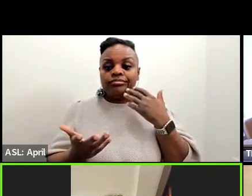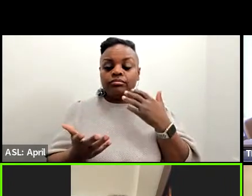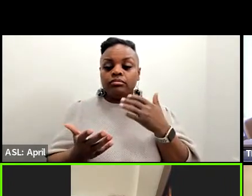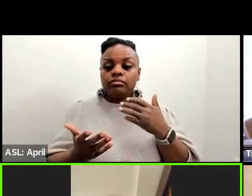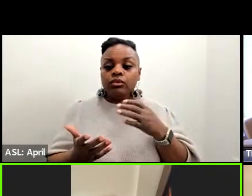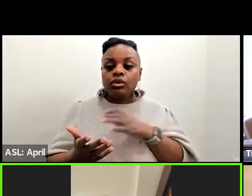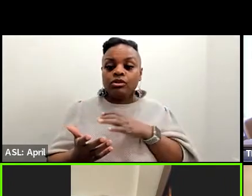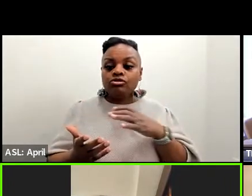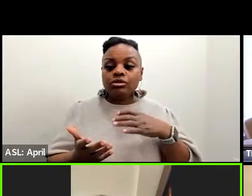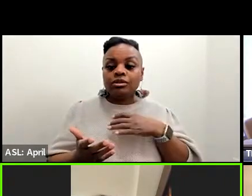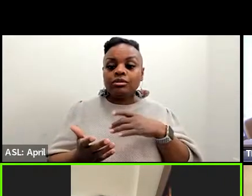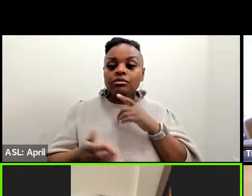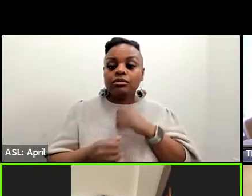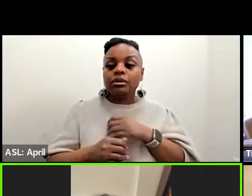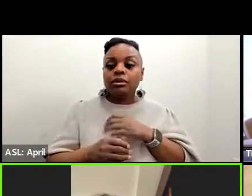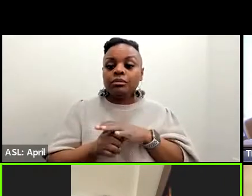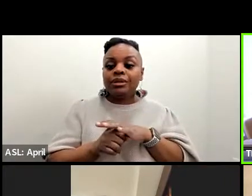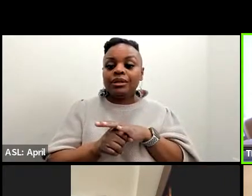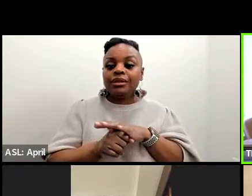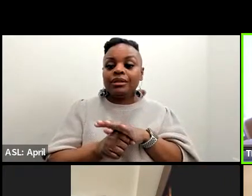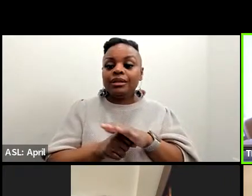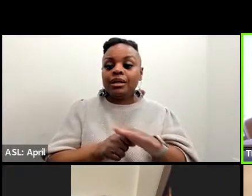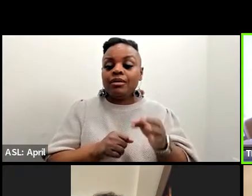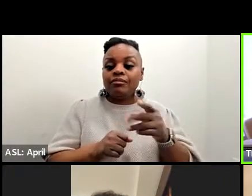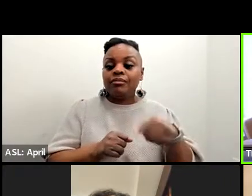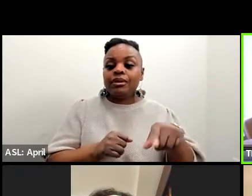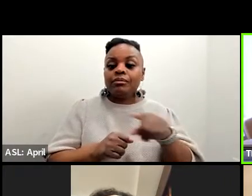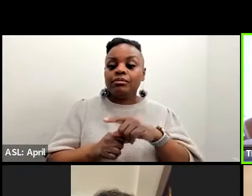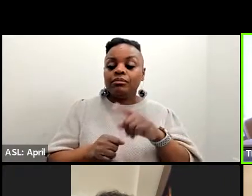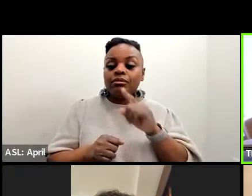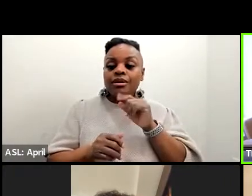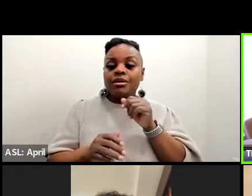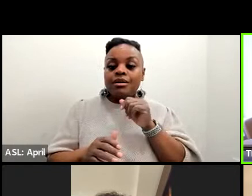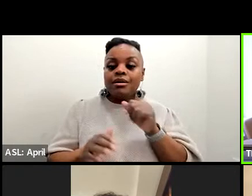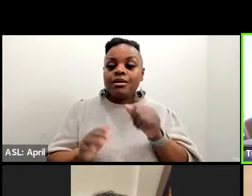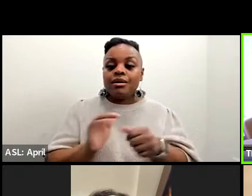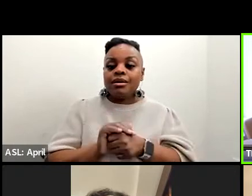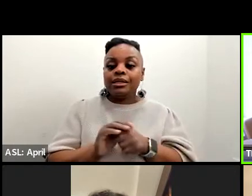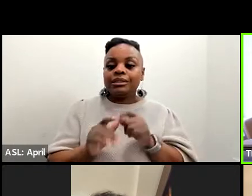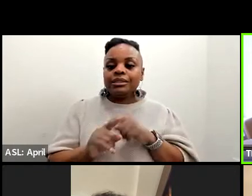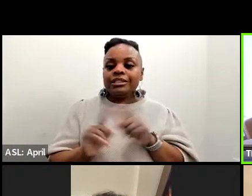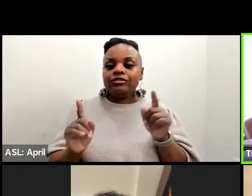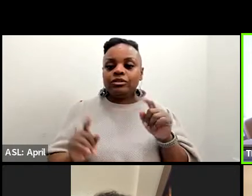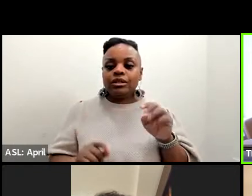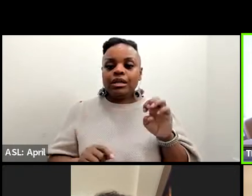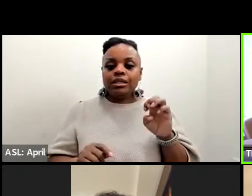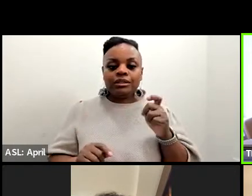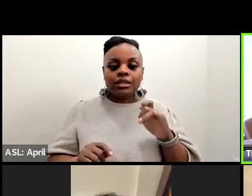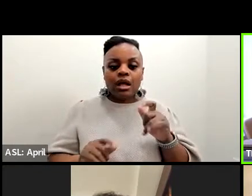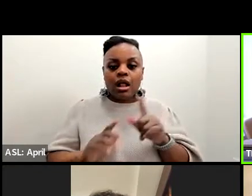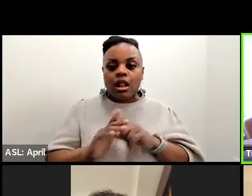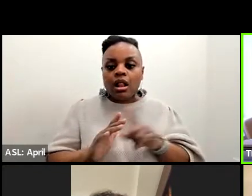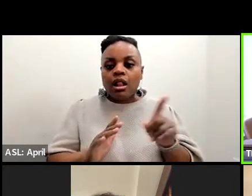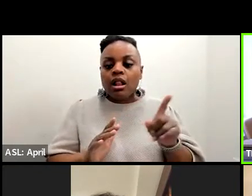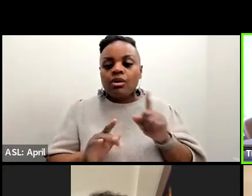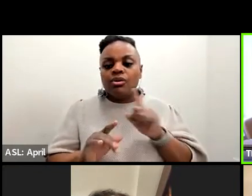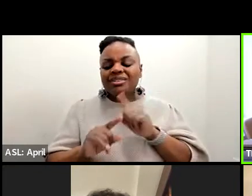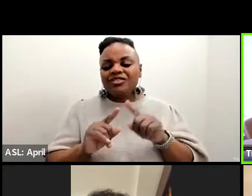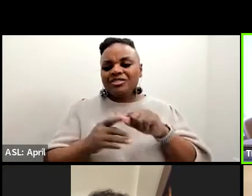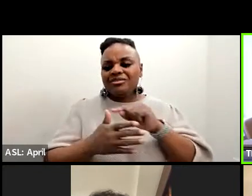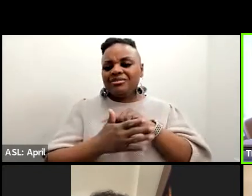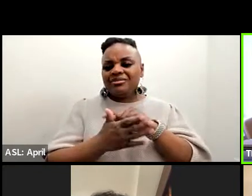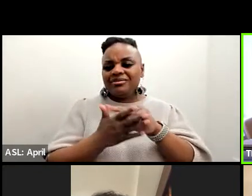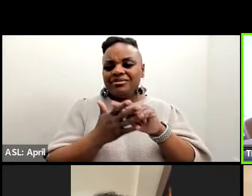from exile, from prison, from... So can I re-ask that in a much more basic way? I mean,